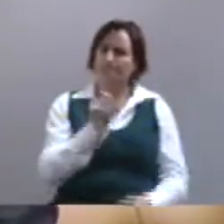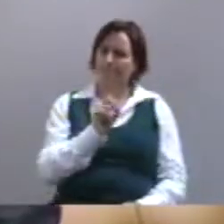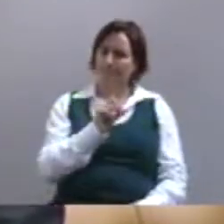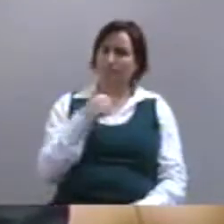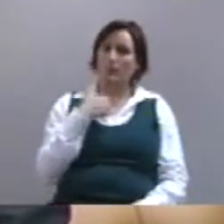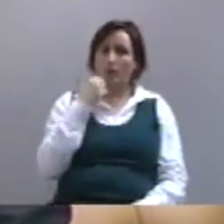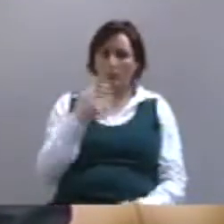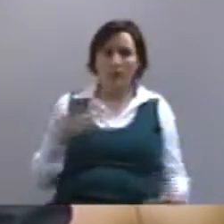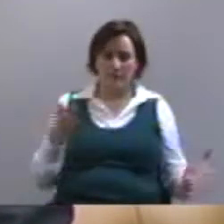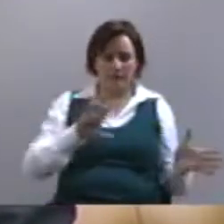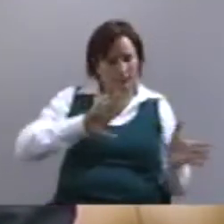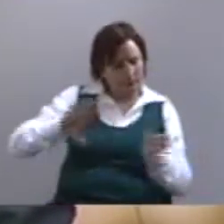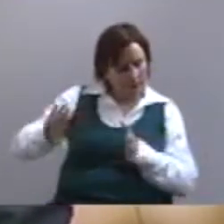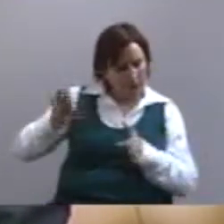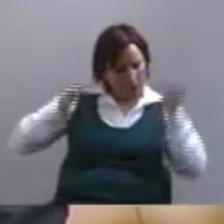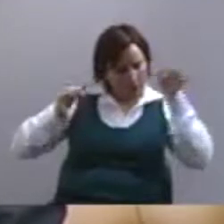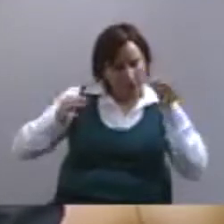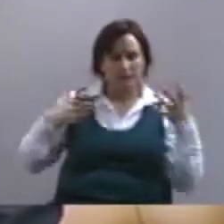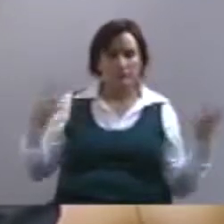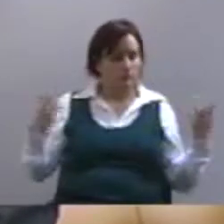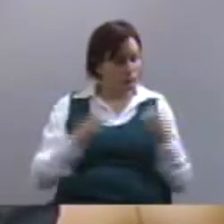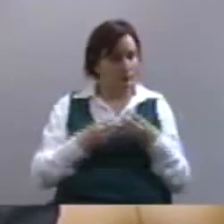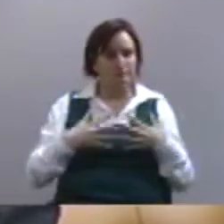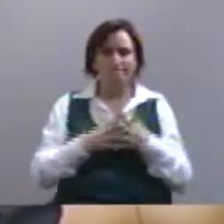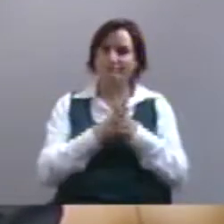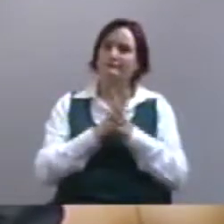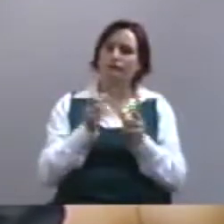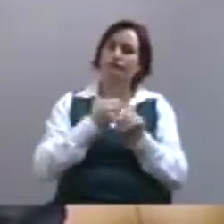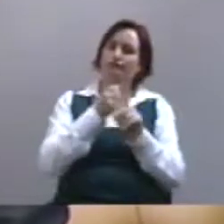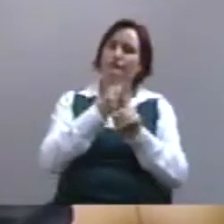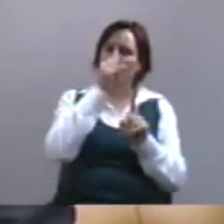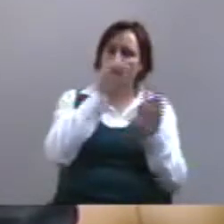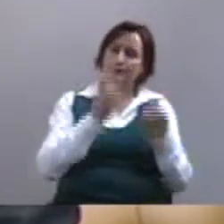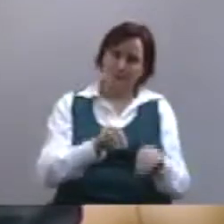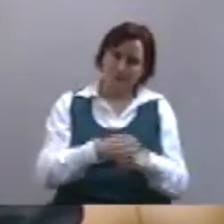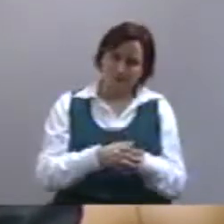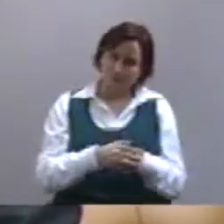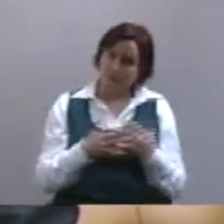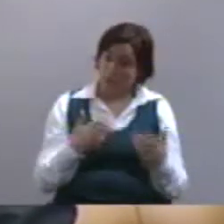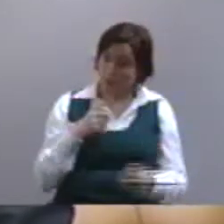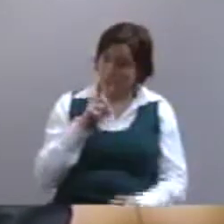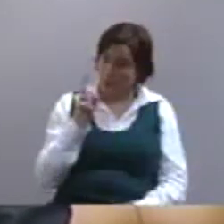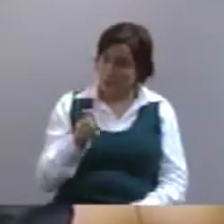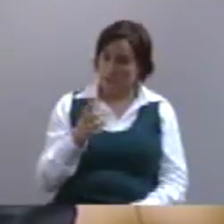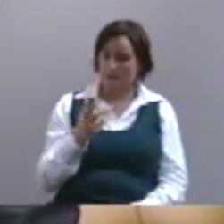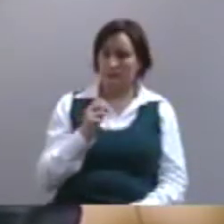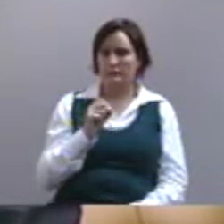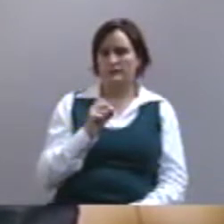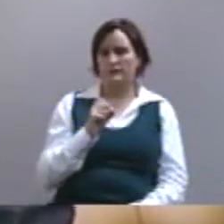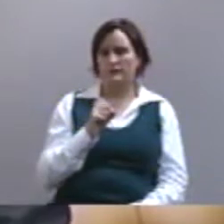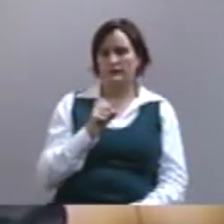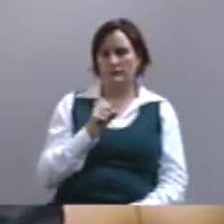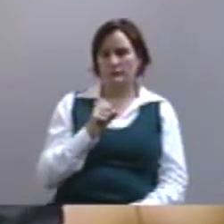another in the fight against crime. So the question, Honourable Minister, is are there any steps that have been